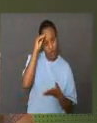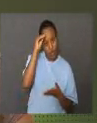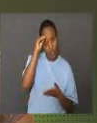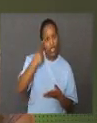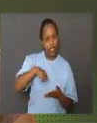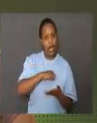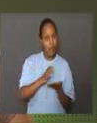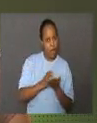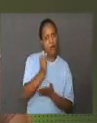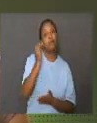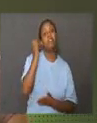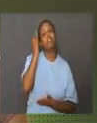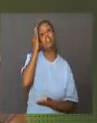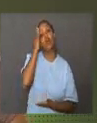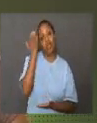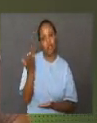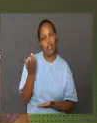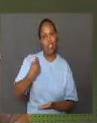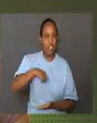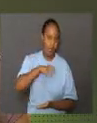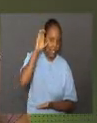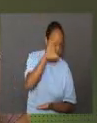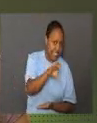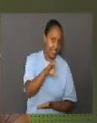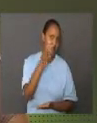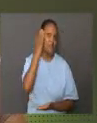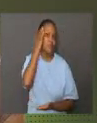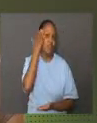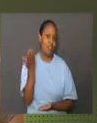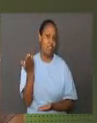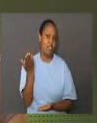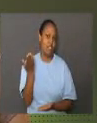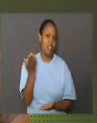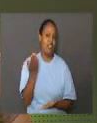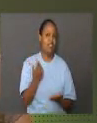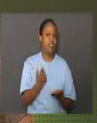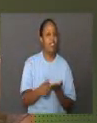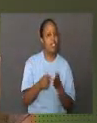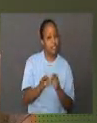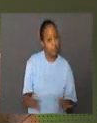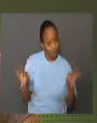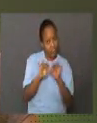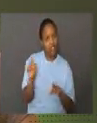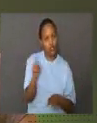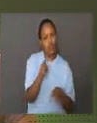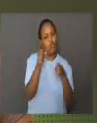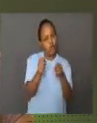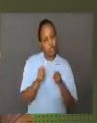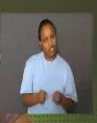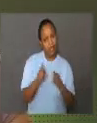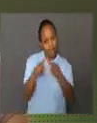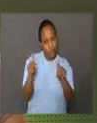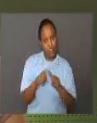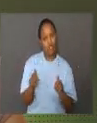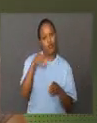our rights while fulfilling our obligations. We have discussed the importance of tolerating